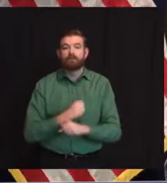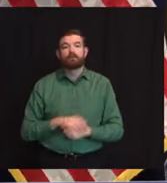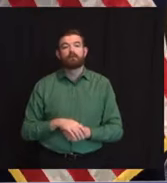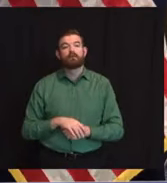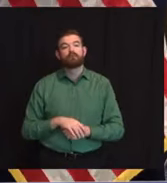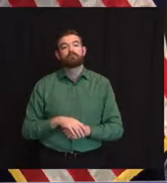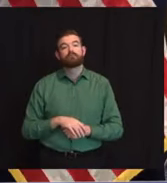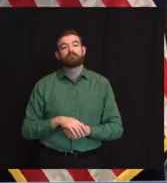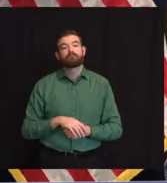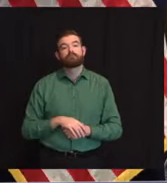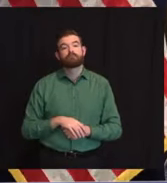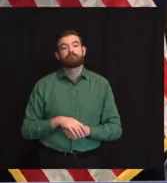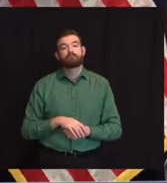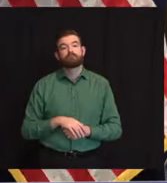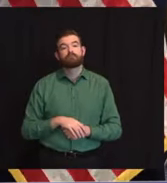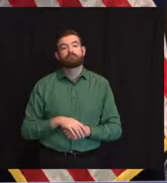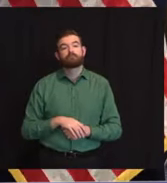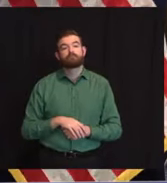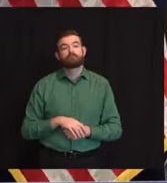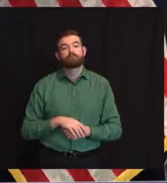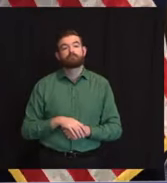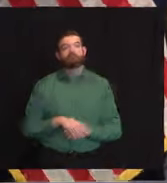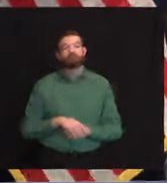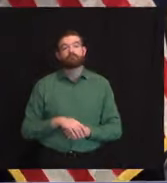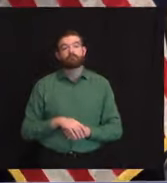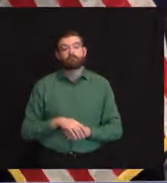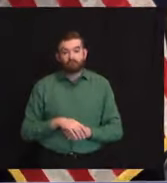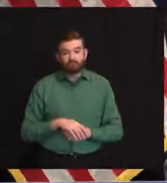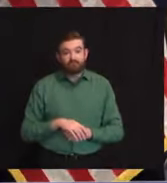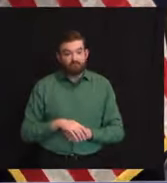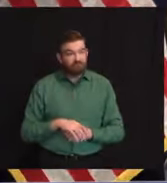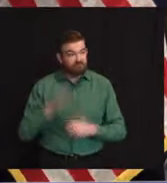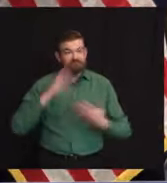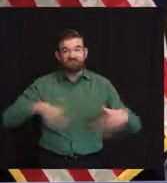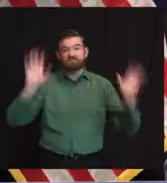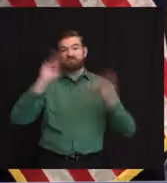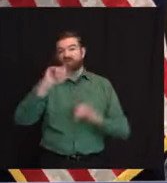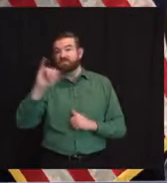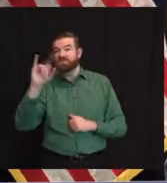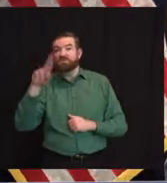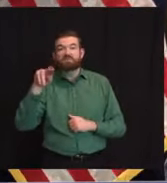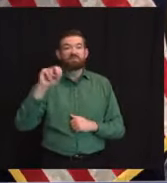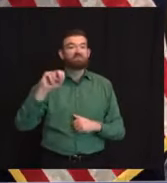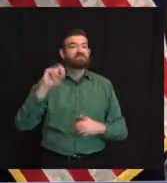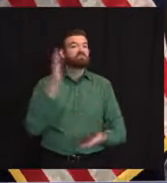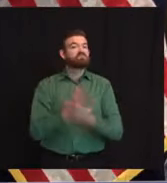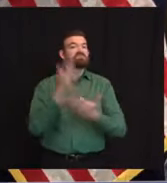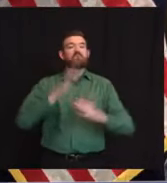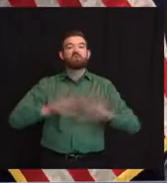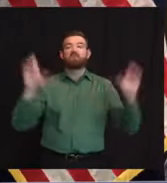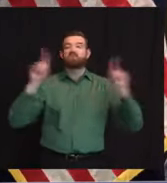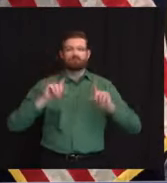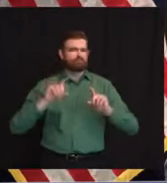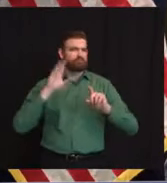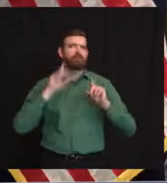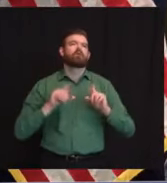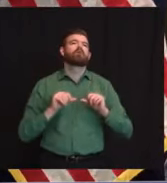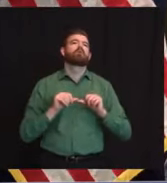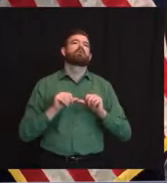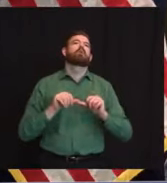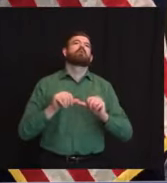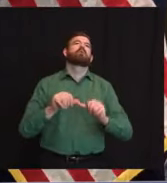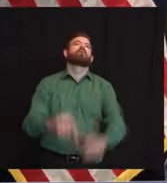testing will end sometime in May or June, and we got through this. Testing's going to be with us for a long time. So that's the bad news. The good news is we'll be